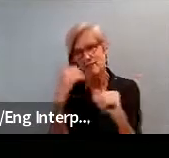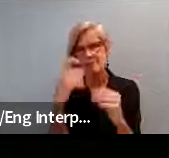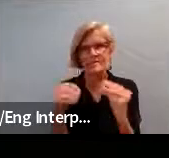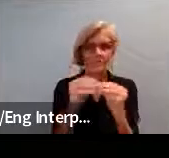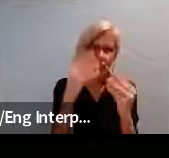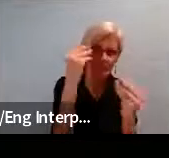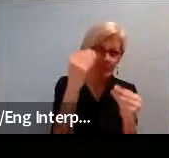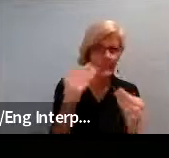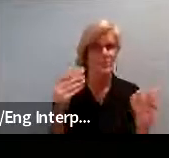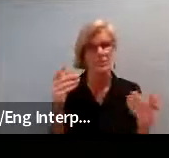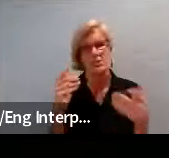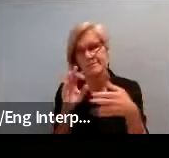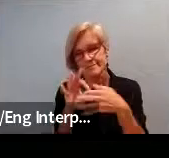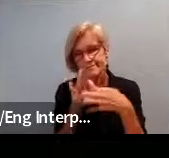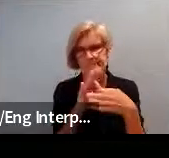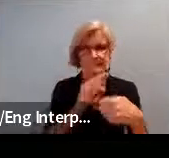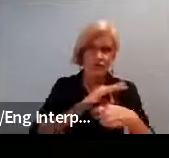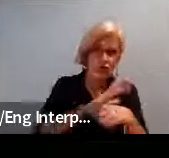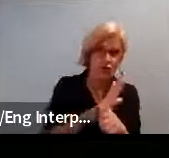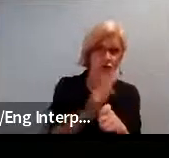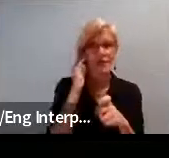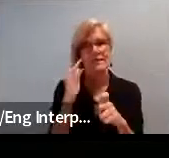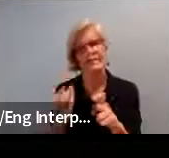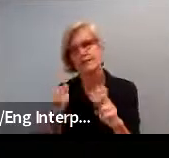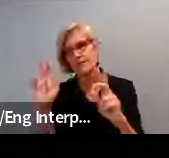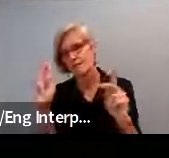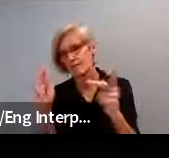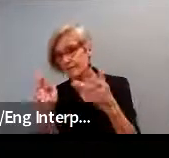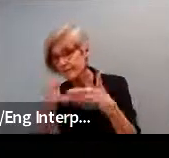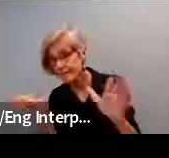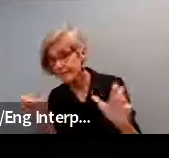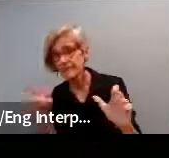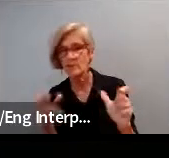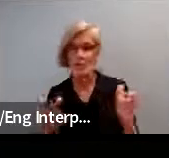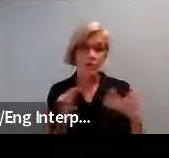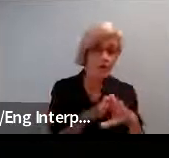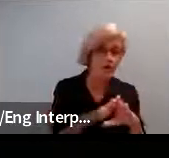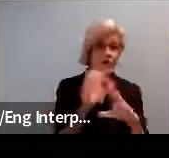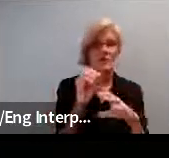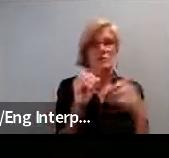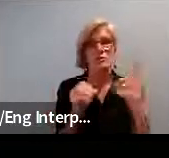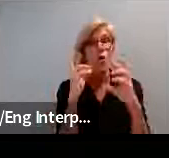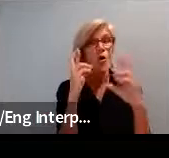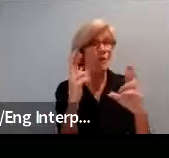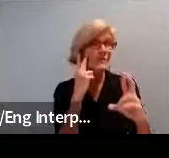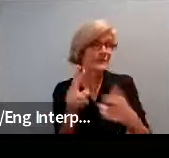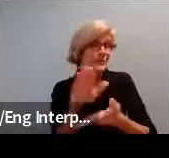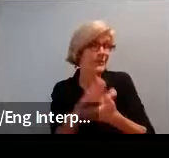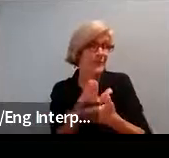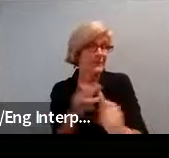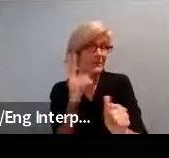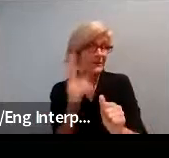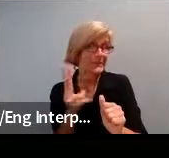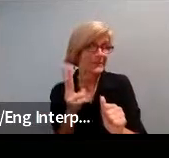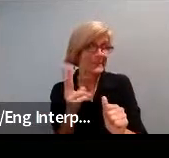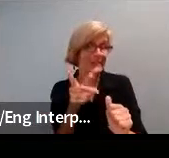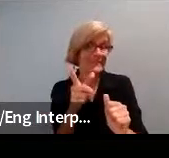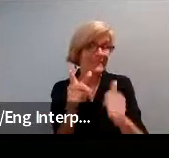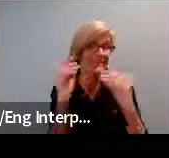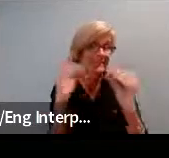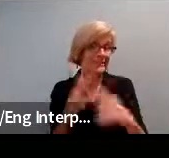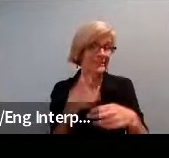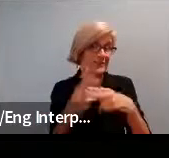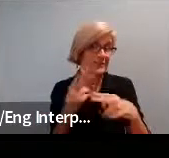kind of determine what we're able to do, but hopefully we'll be able to see you on campus there, and you'll be able to find out who your child will be with.